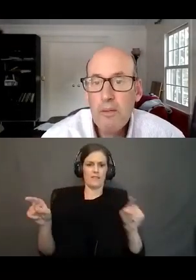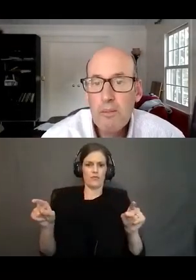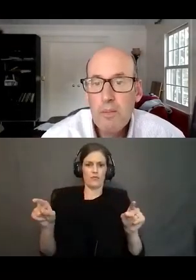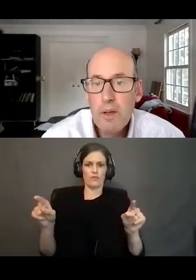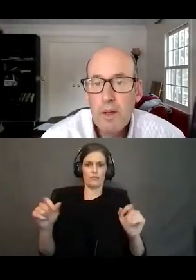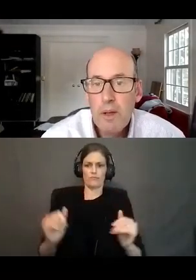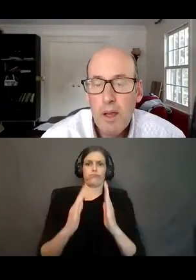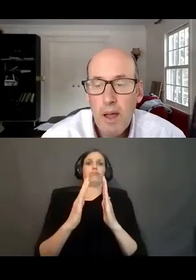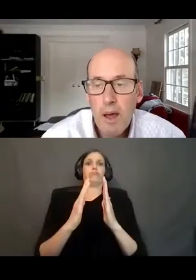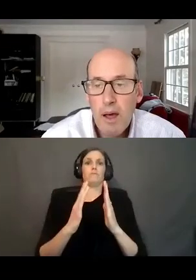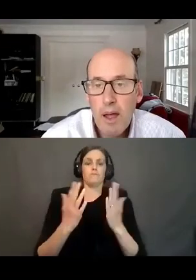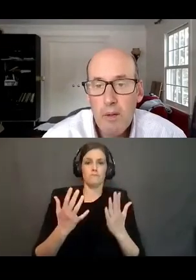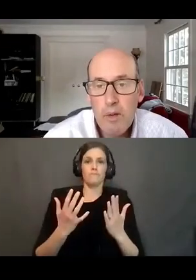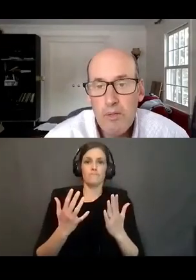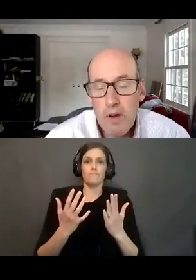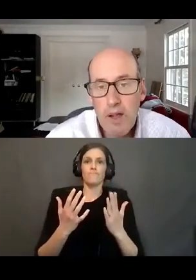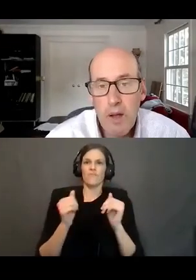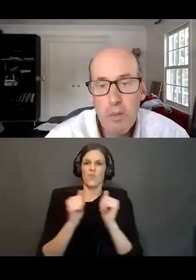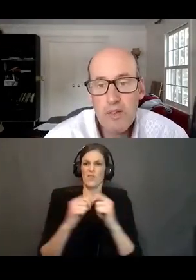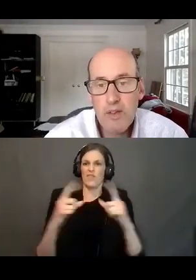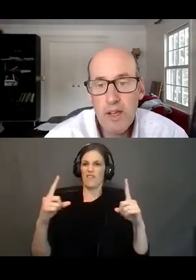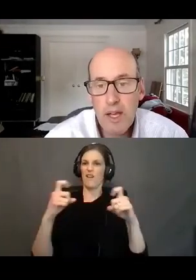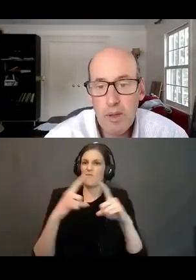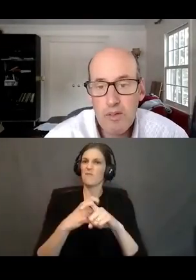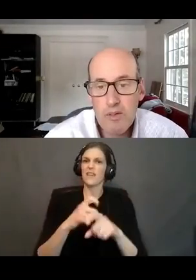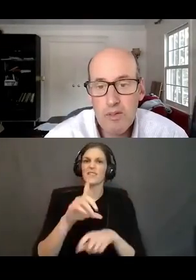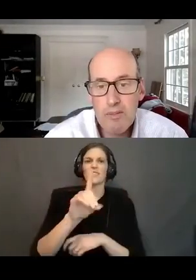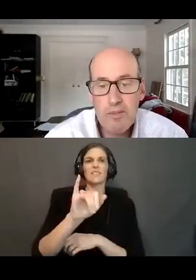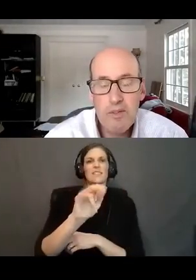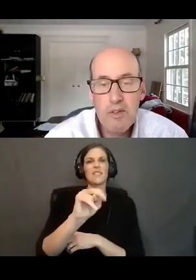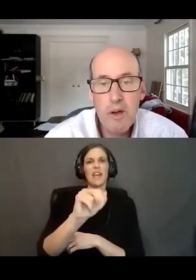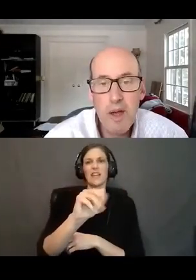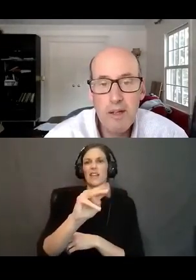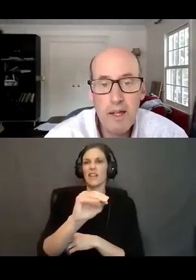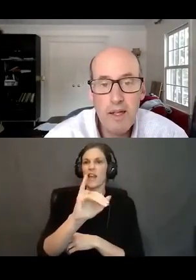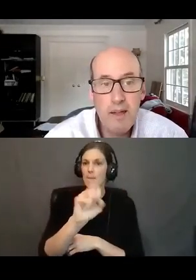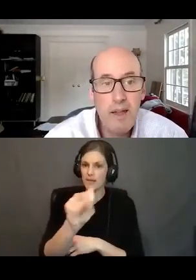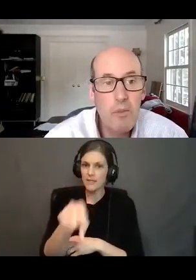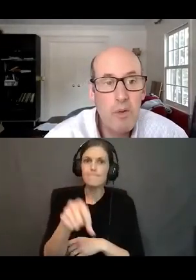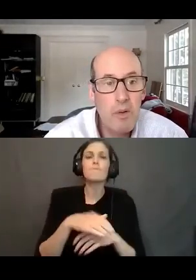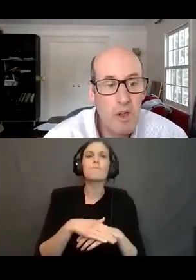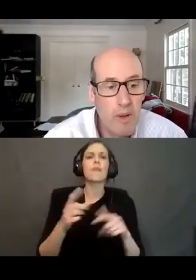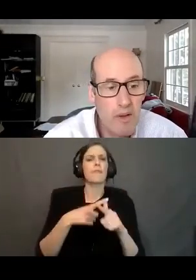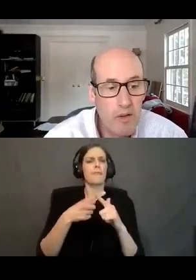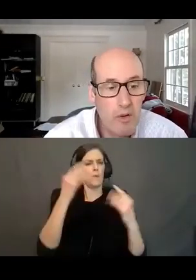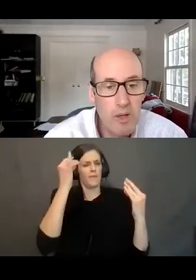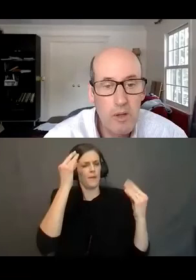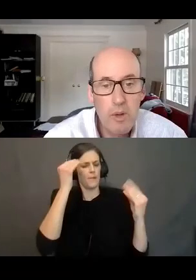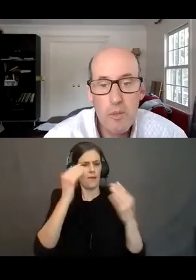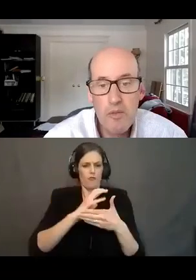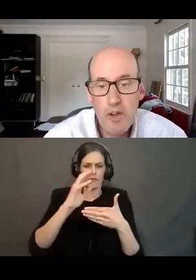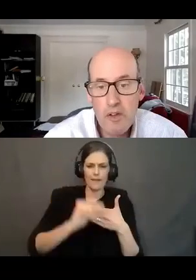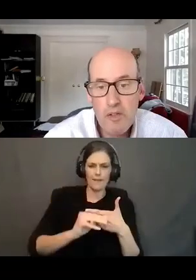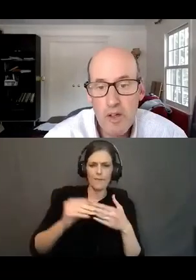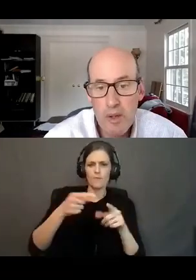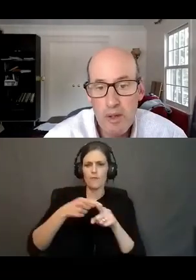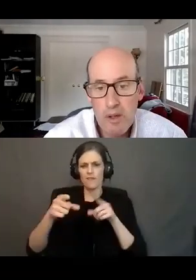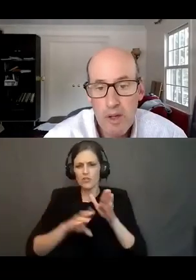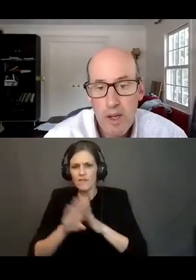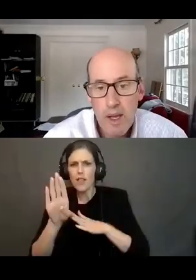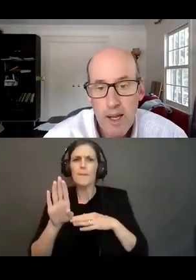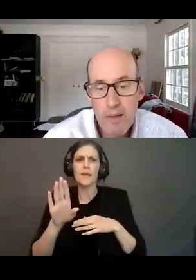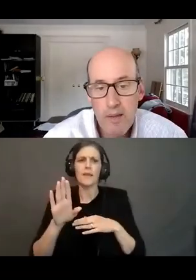other. And with very complex dynamics. So, and then when we think about the curriculum and the professional